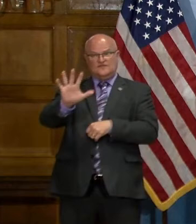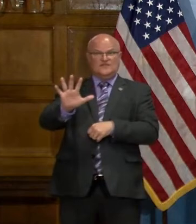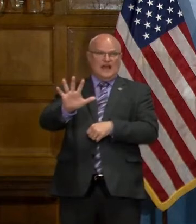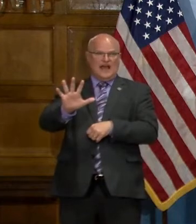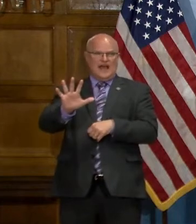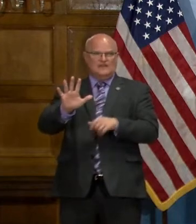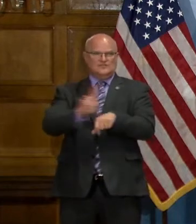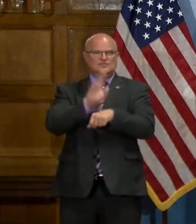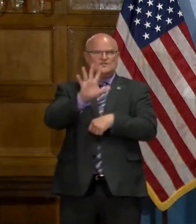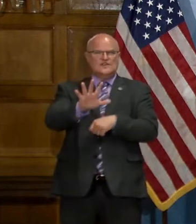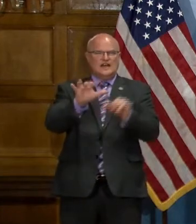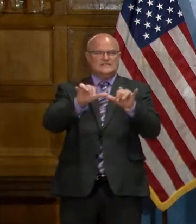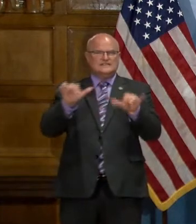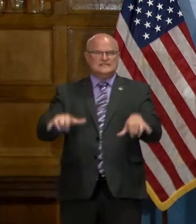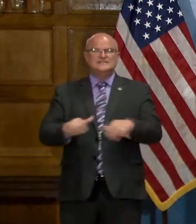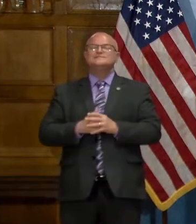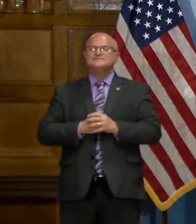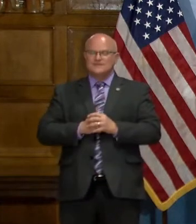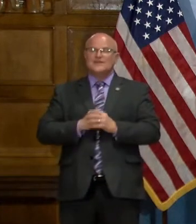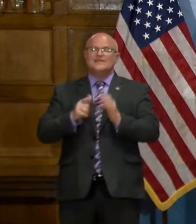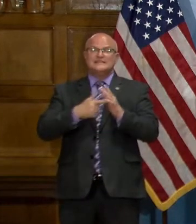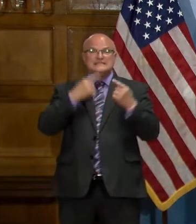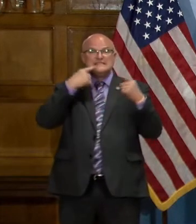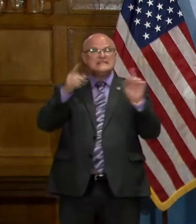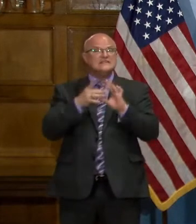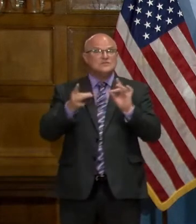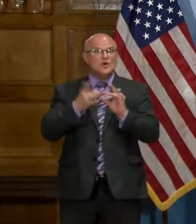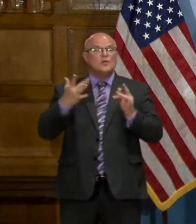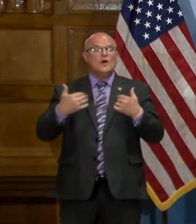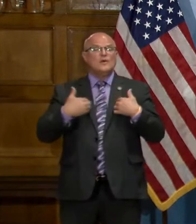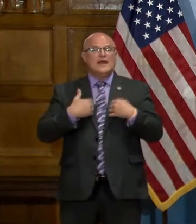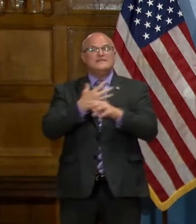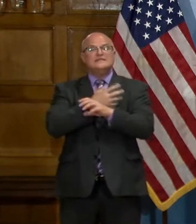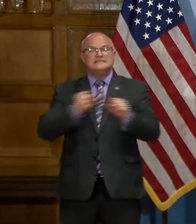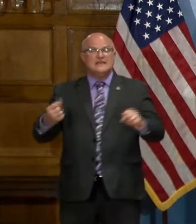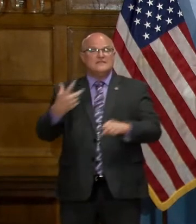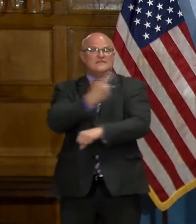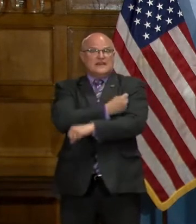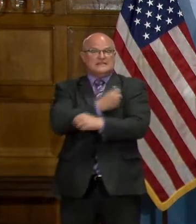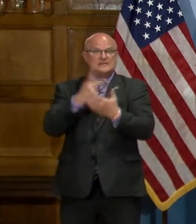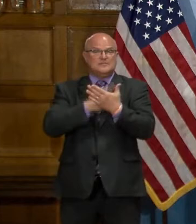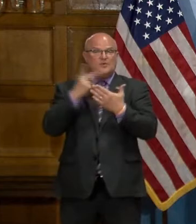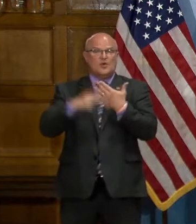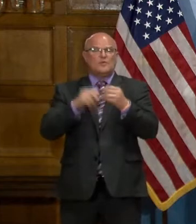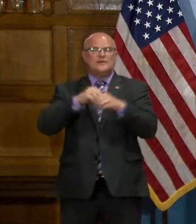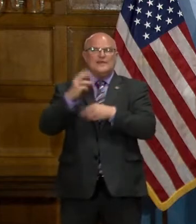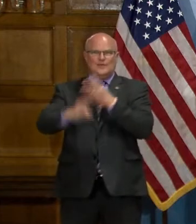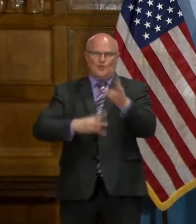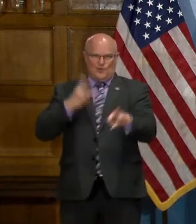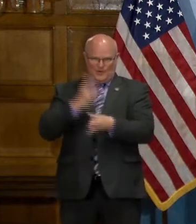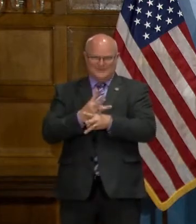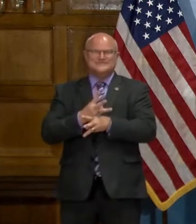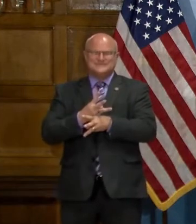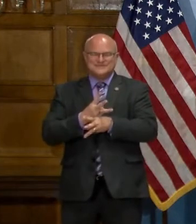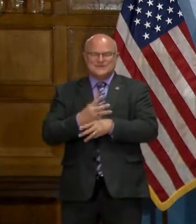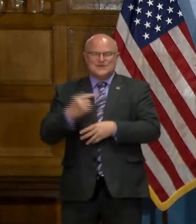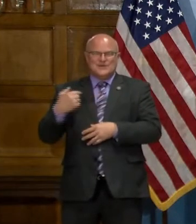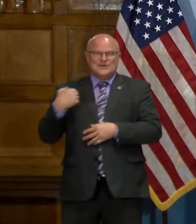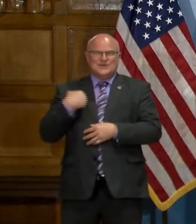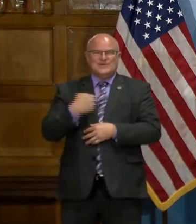this is a success story, and is one of the reasons why we have the safest vaccine programs in the world. We